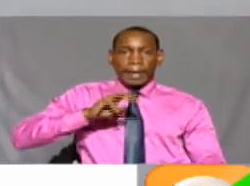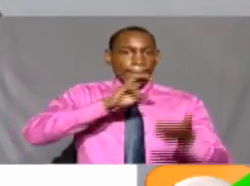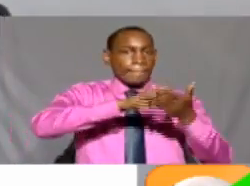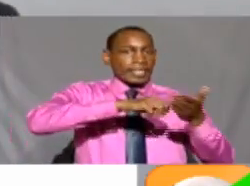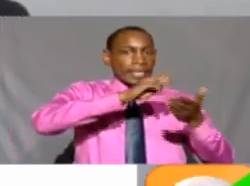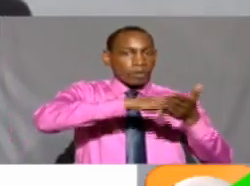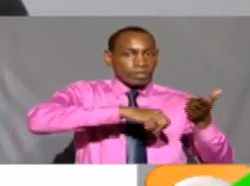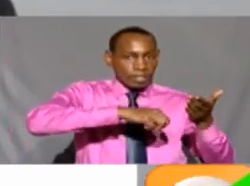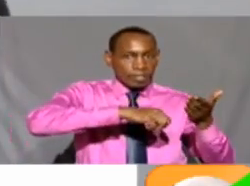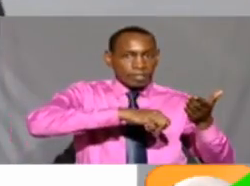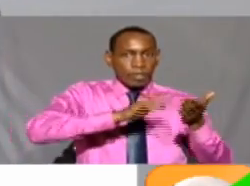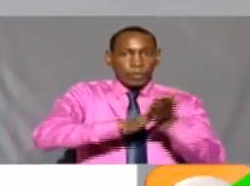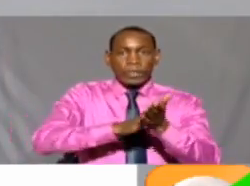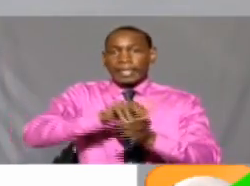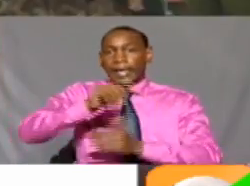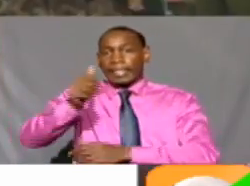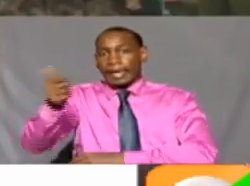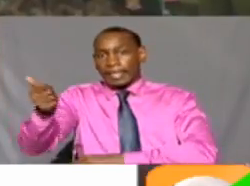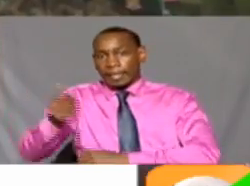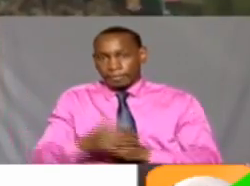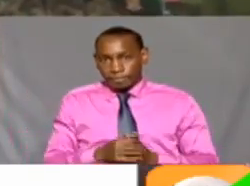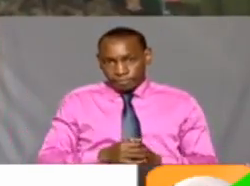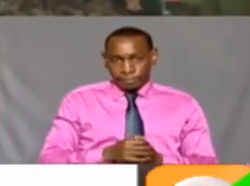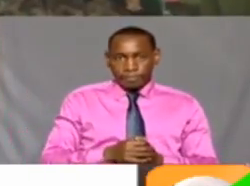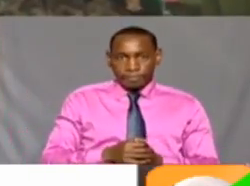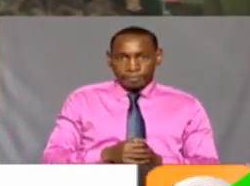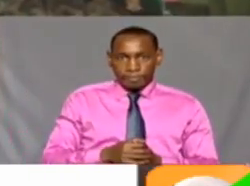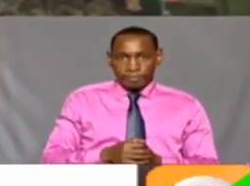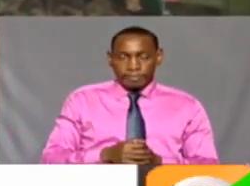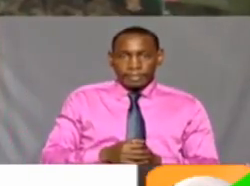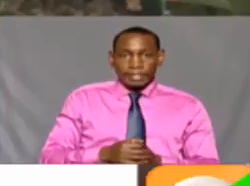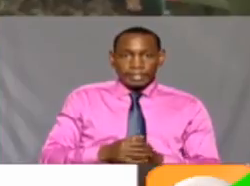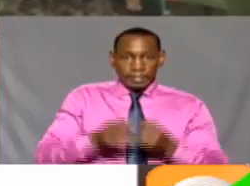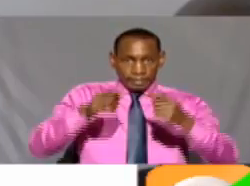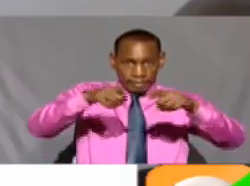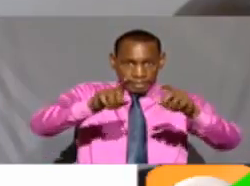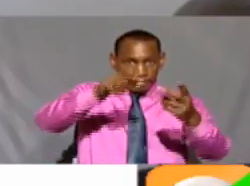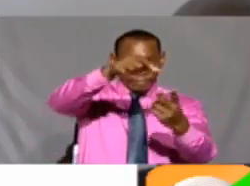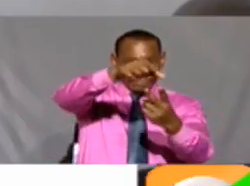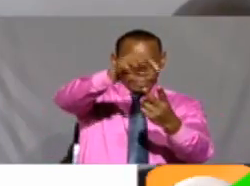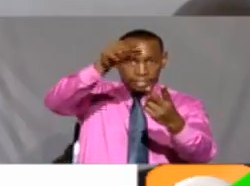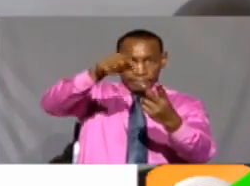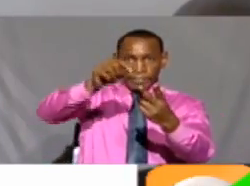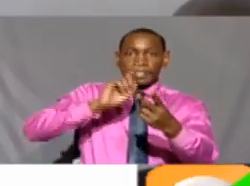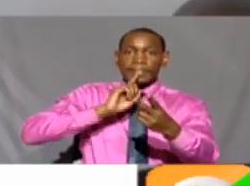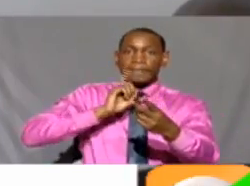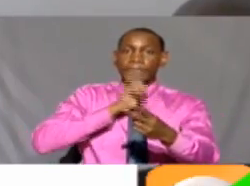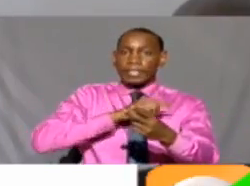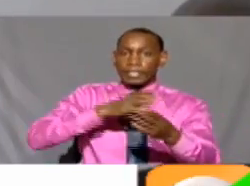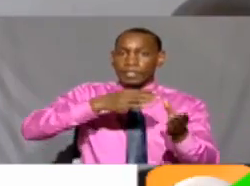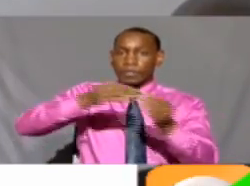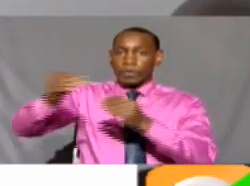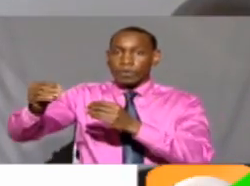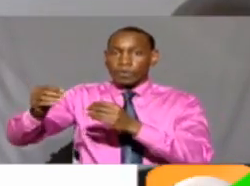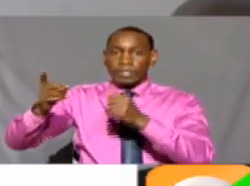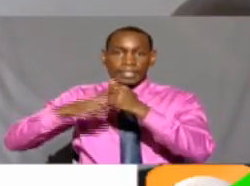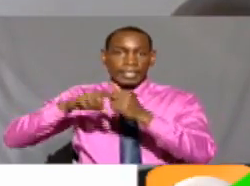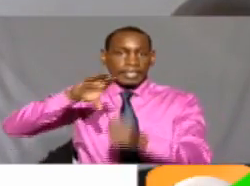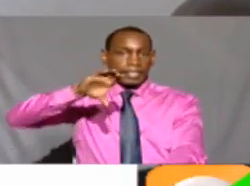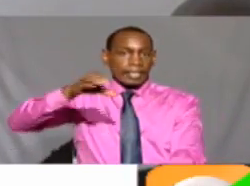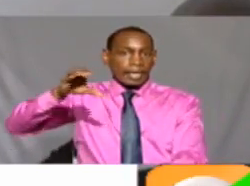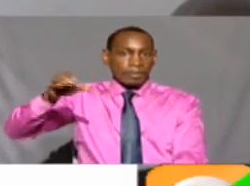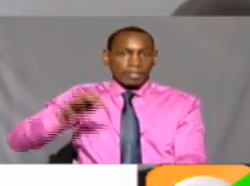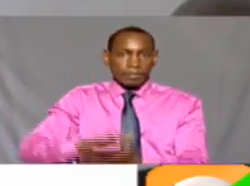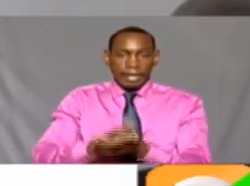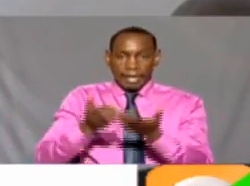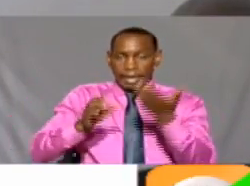Machakos, and some others. You have been chosen to go to 6 counties